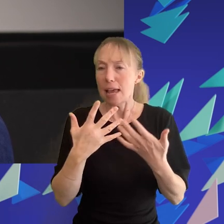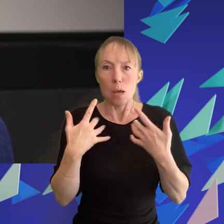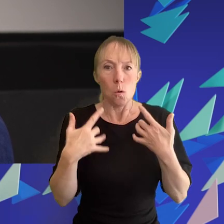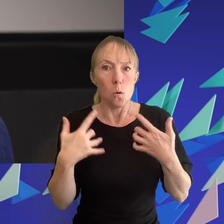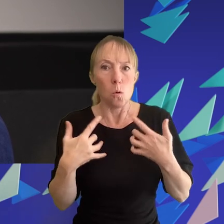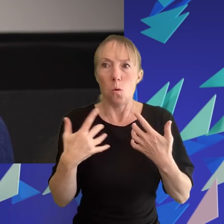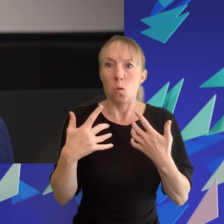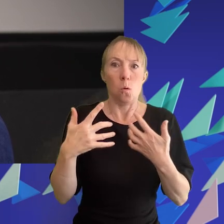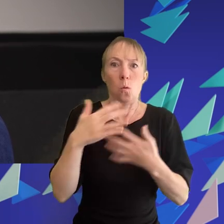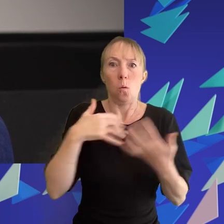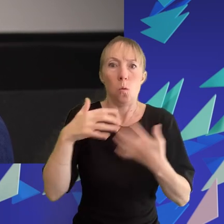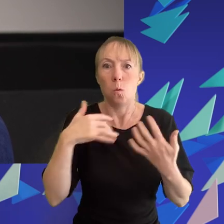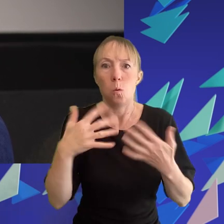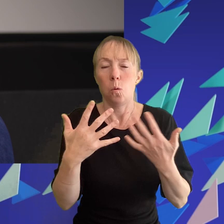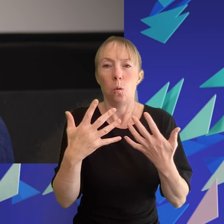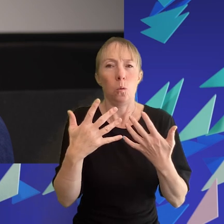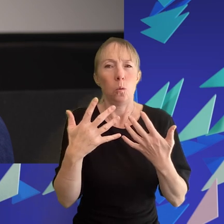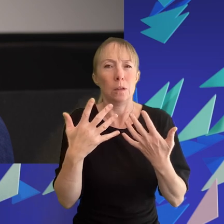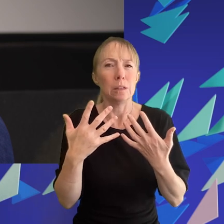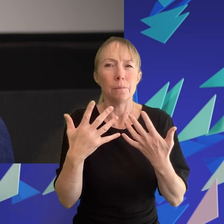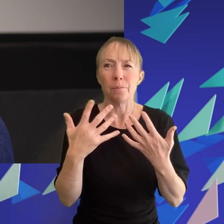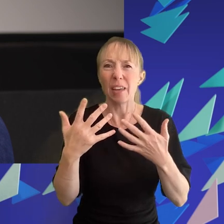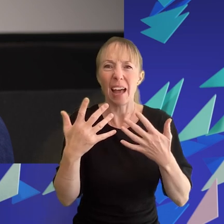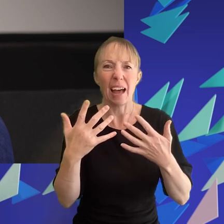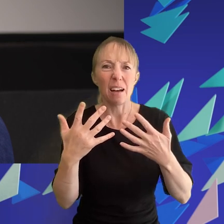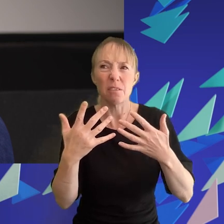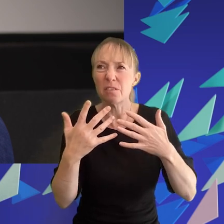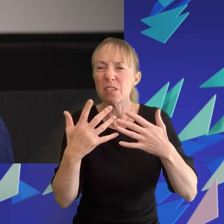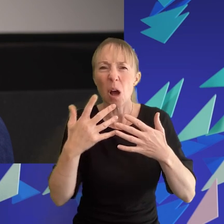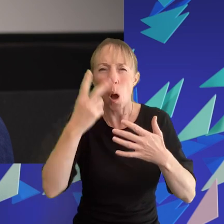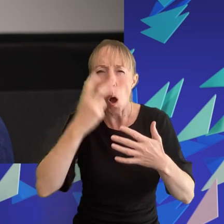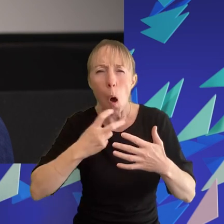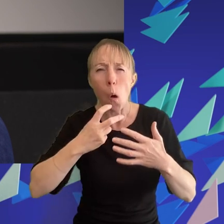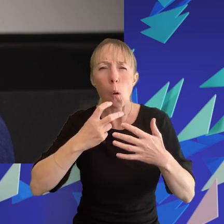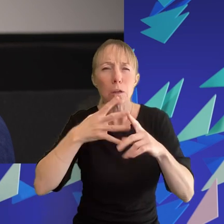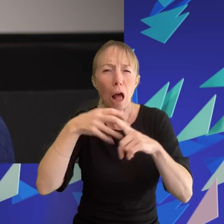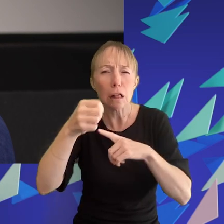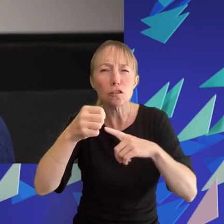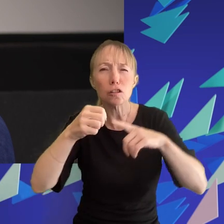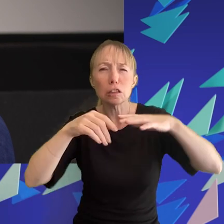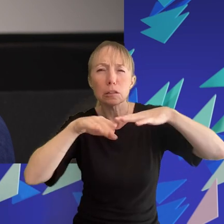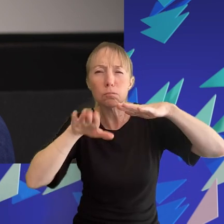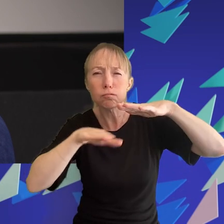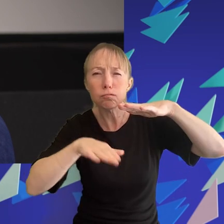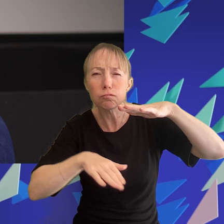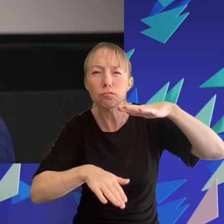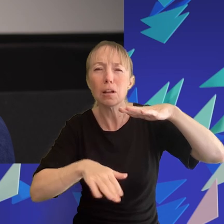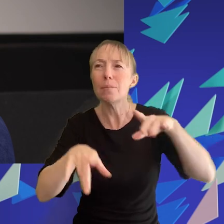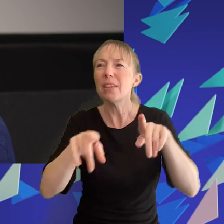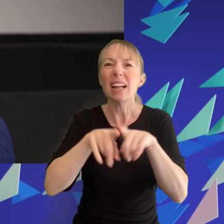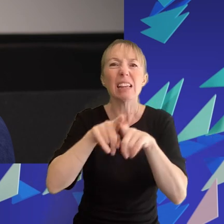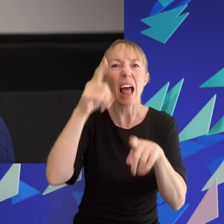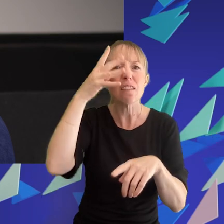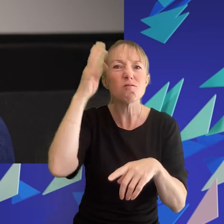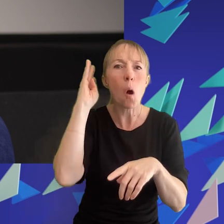energetic, very, very profound. There's ancient cultures buried. You know, I always said that Mexico City is the Rome of America.